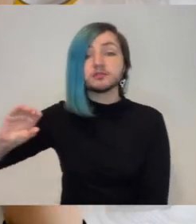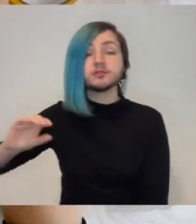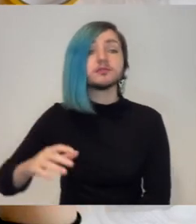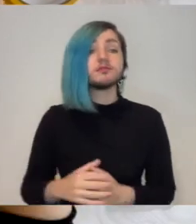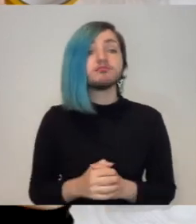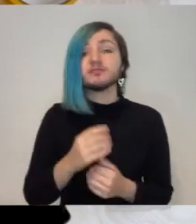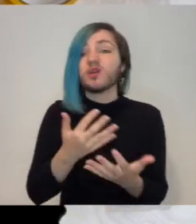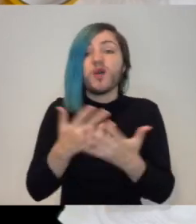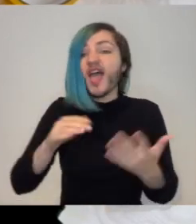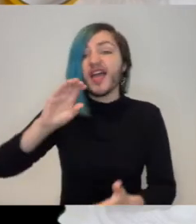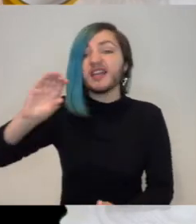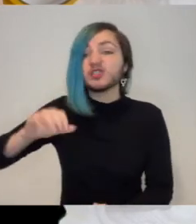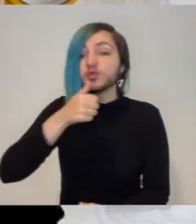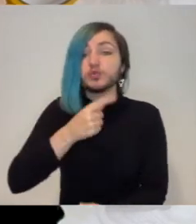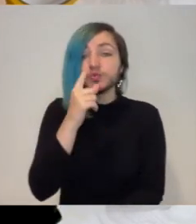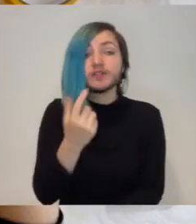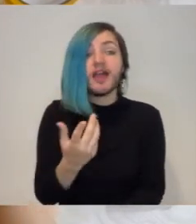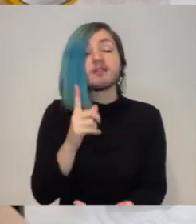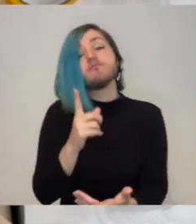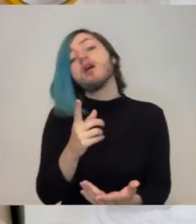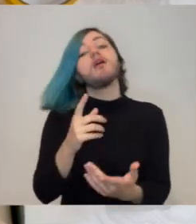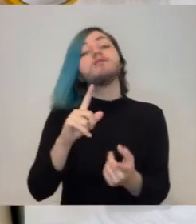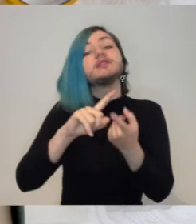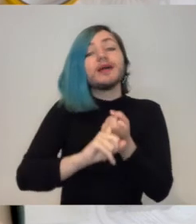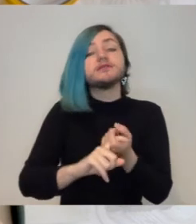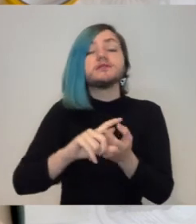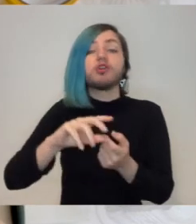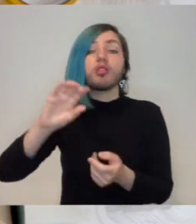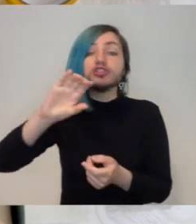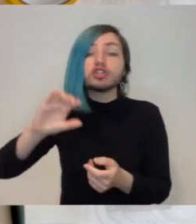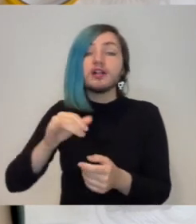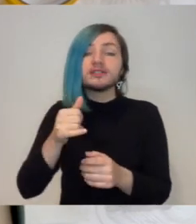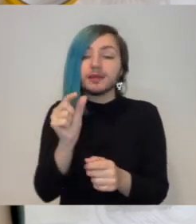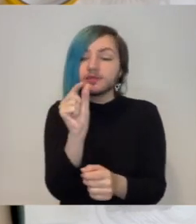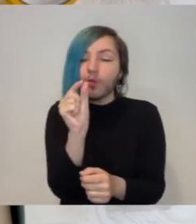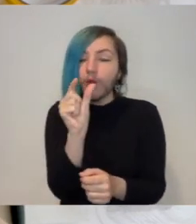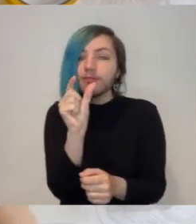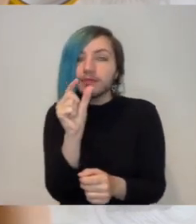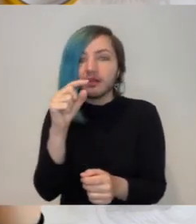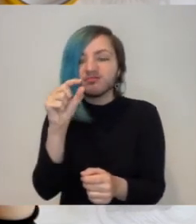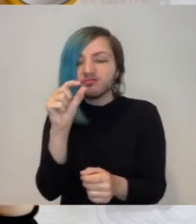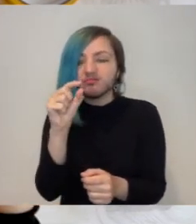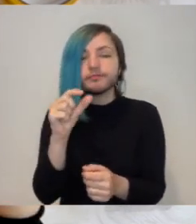salt. Now you can use any kind of salt, but obviously depending on the size and the